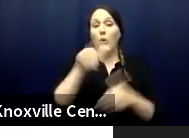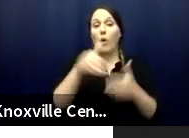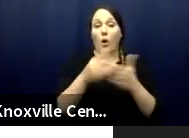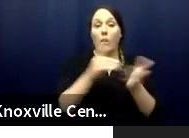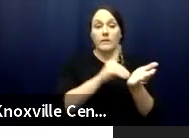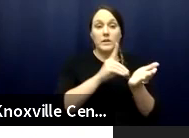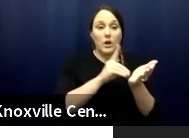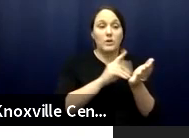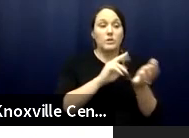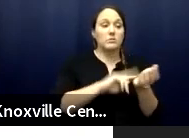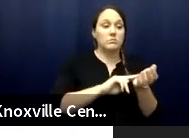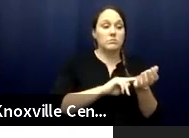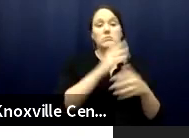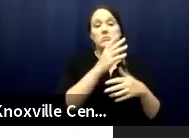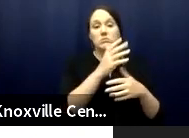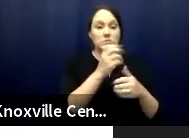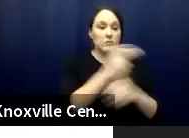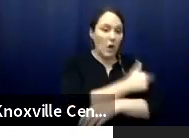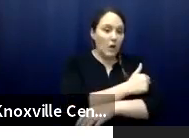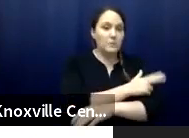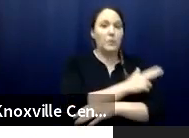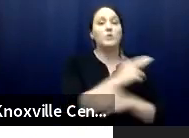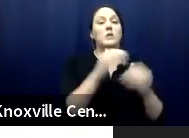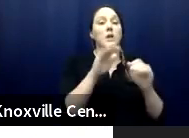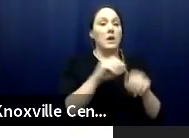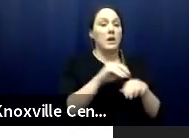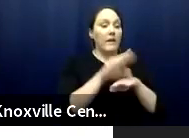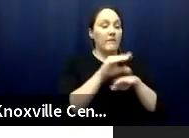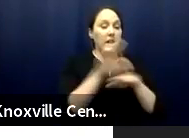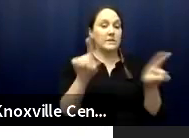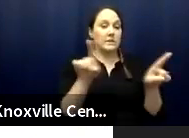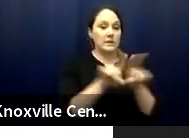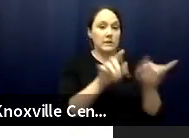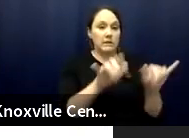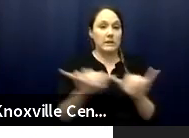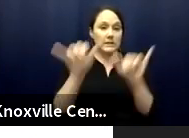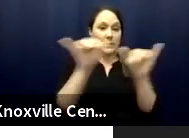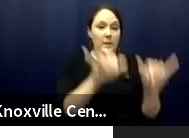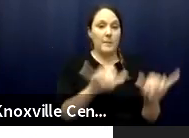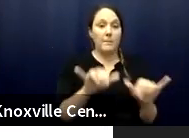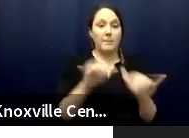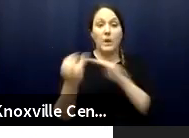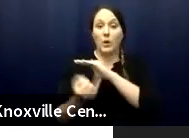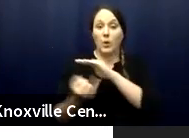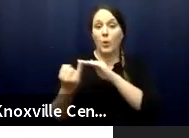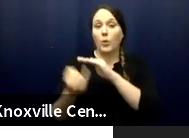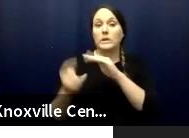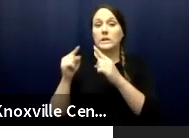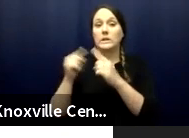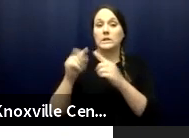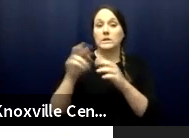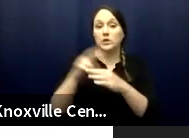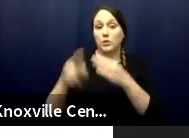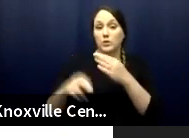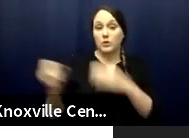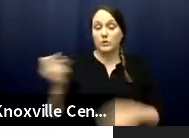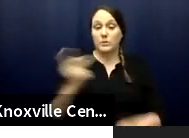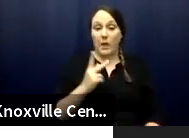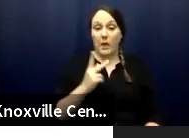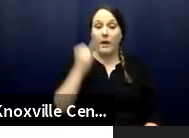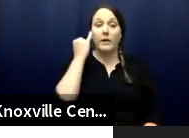people that they test for COVID the same message, that you need to quarantine until your results come back. Certainly, if you're ill, you need to